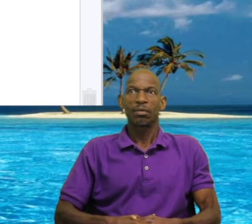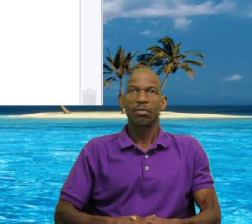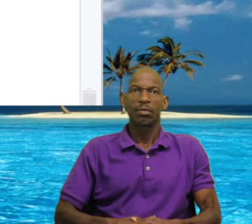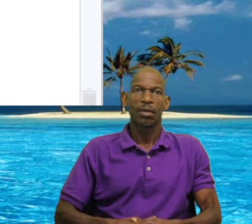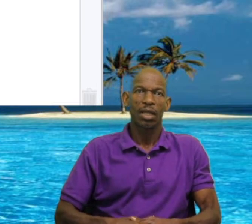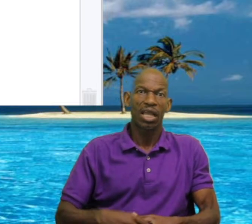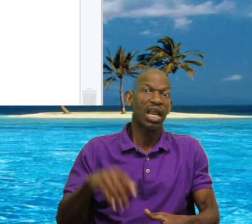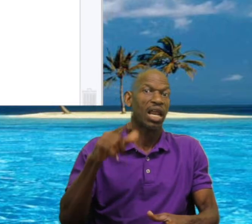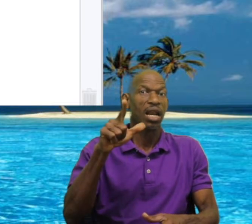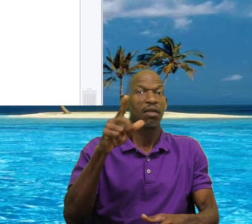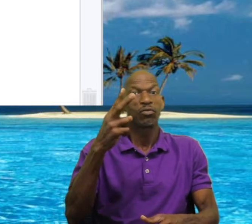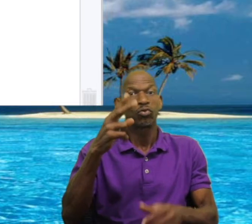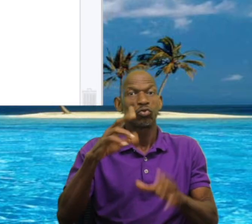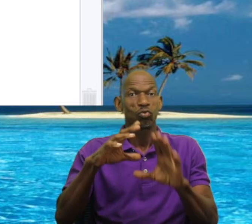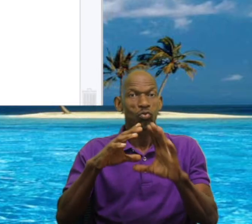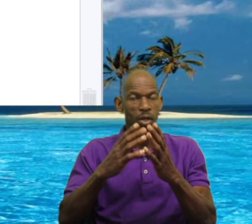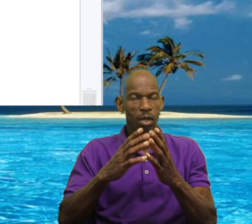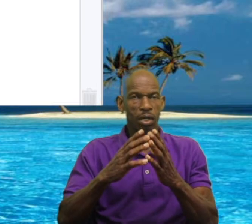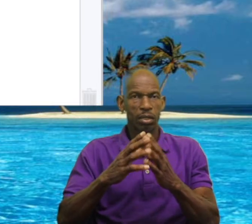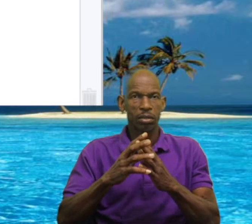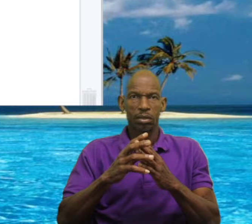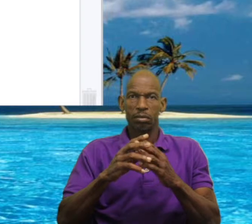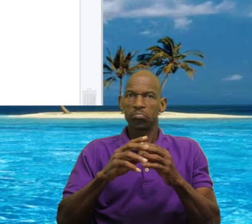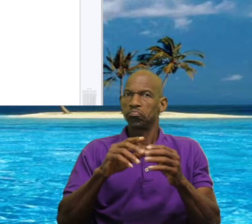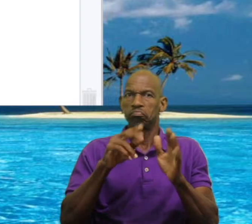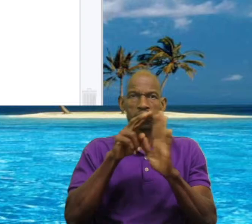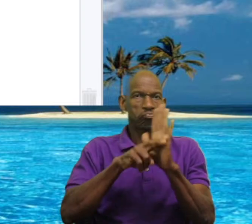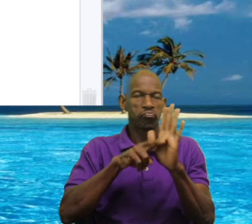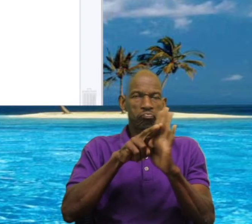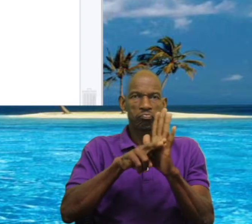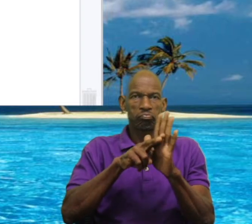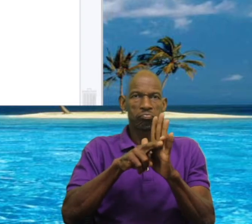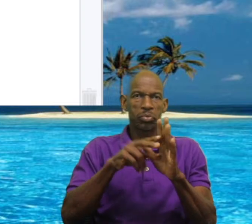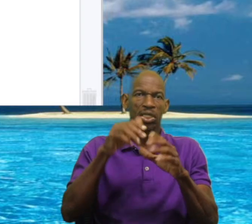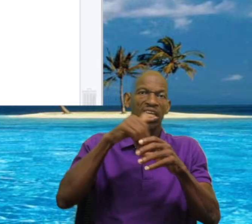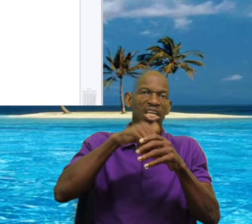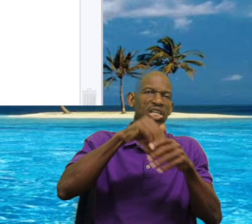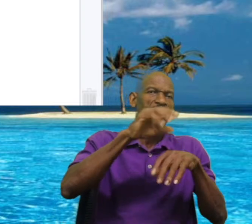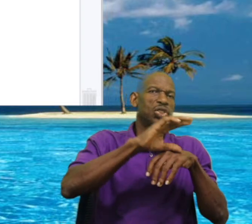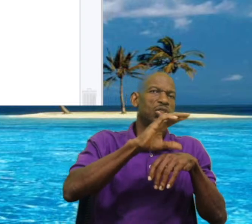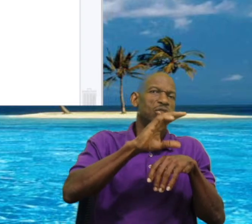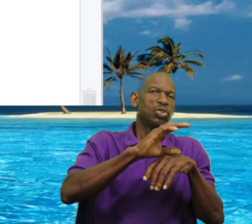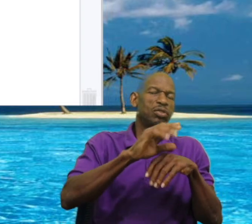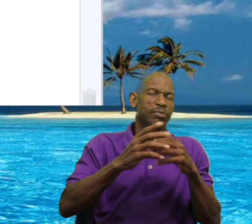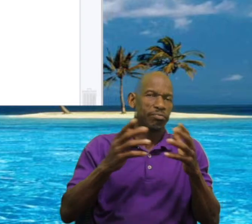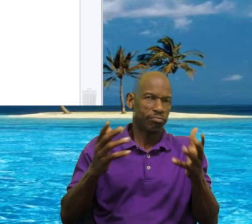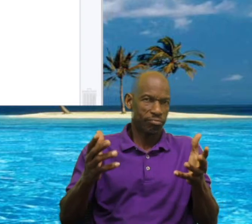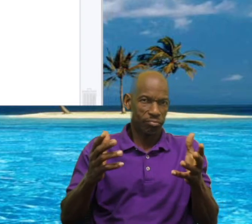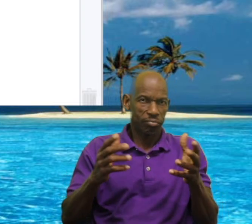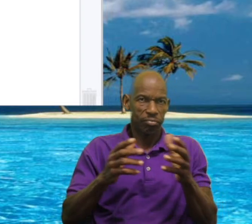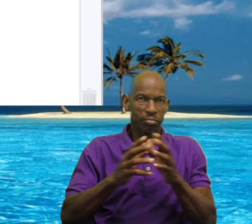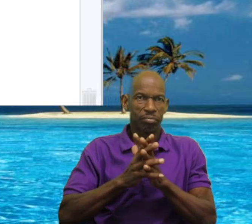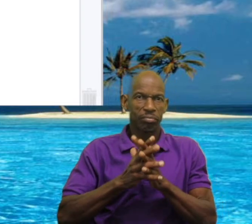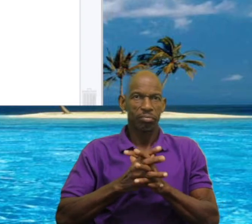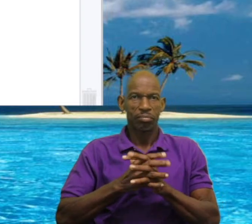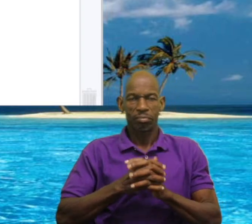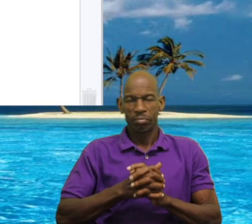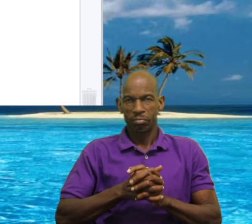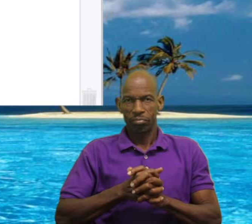taped, but level 2 English is at church physically, so we are moving on with